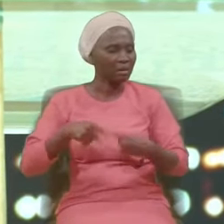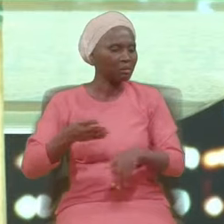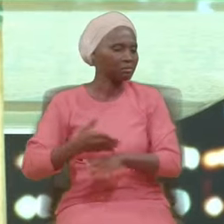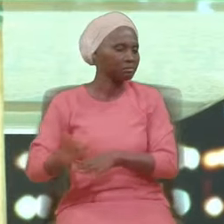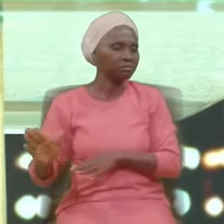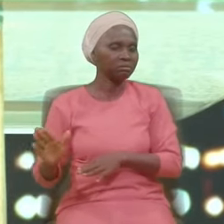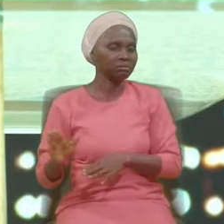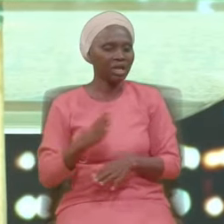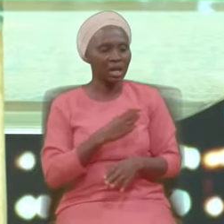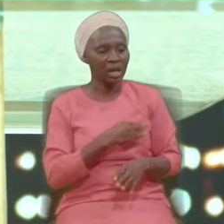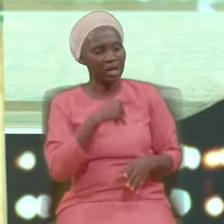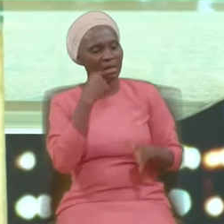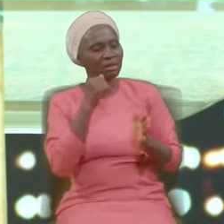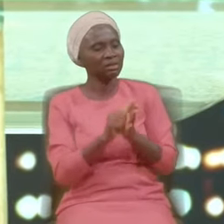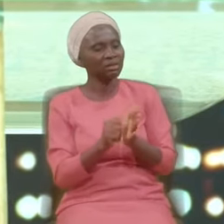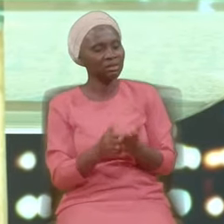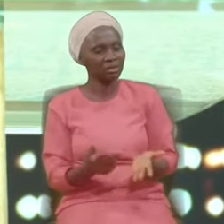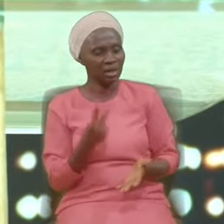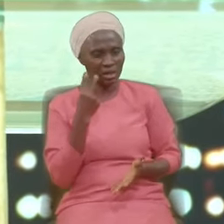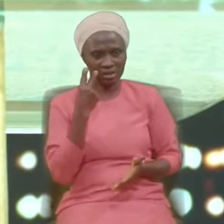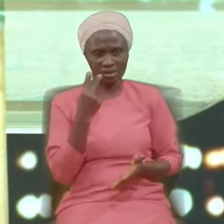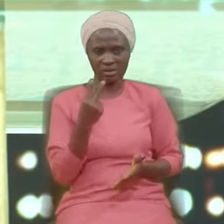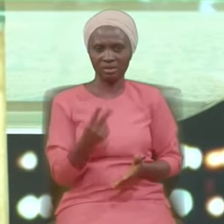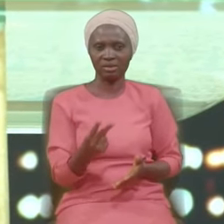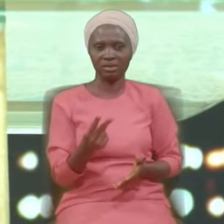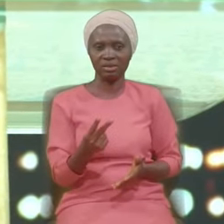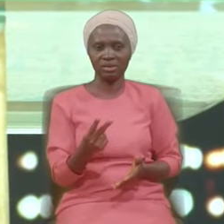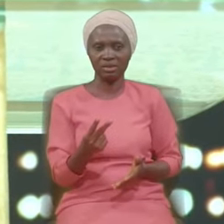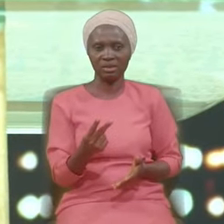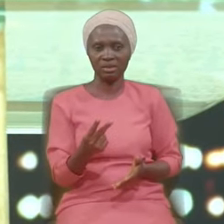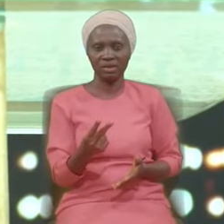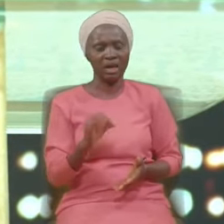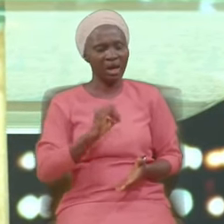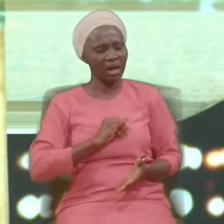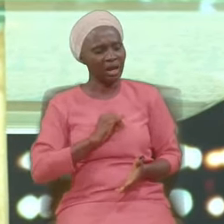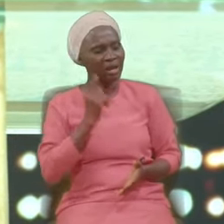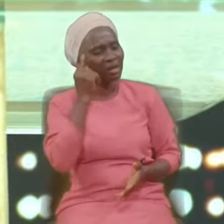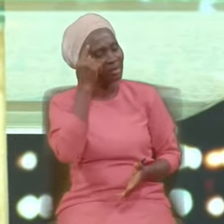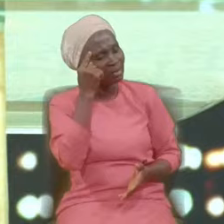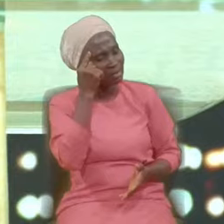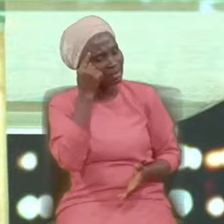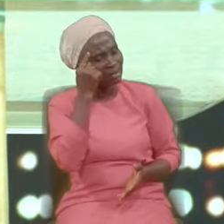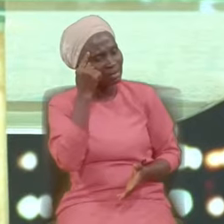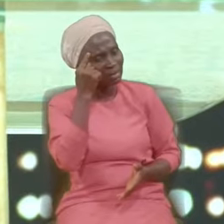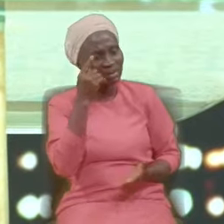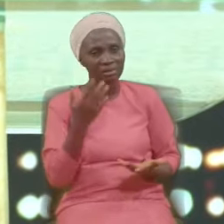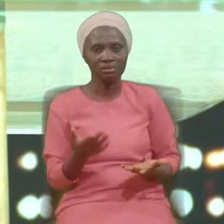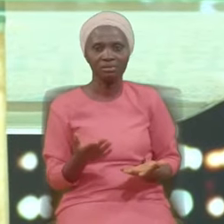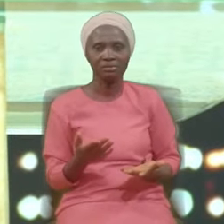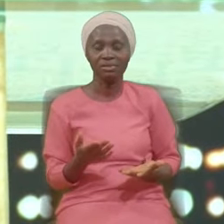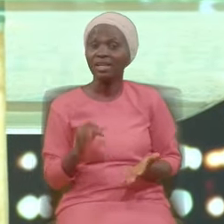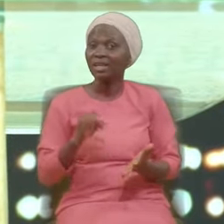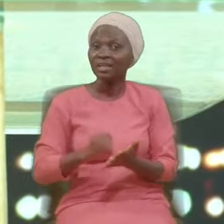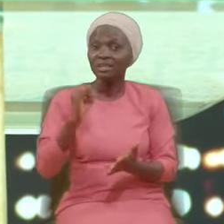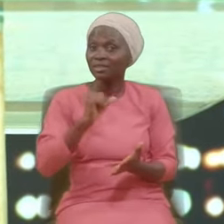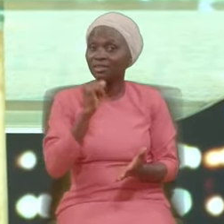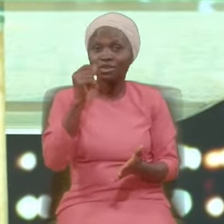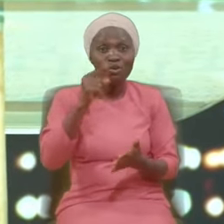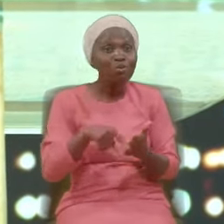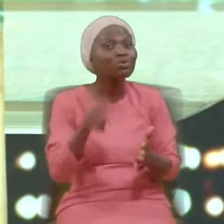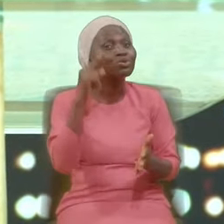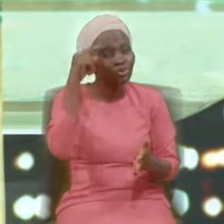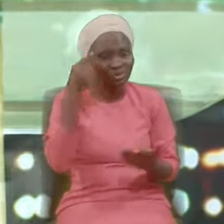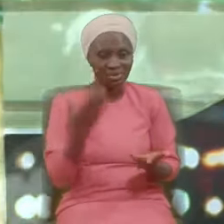and said, behold, I thought It's not what you think.